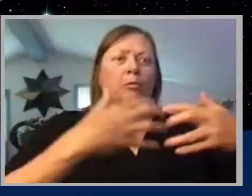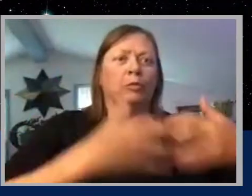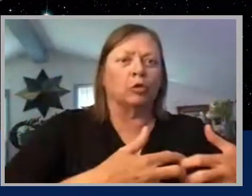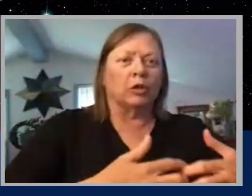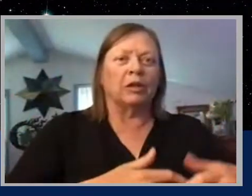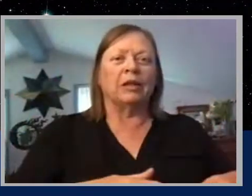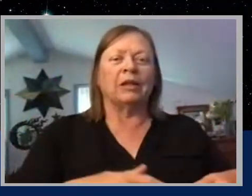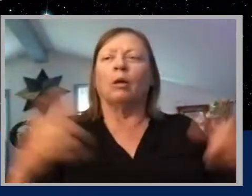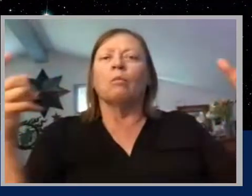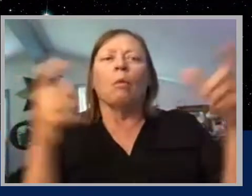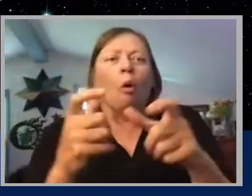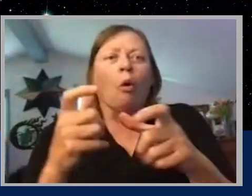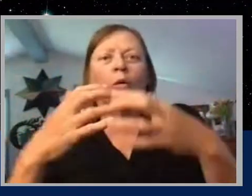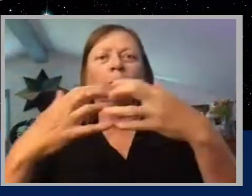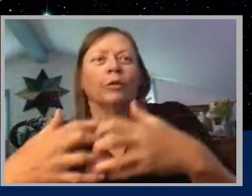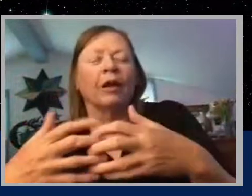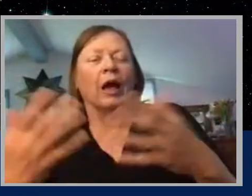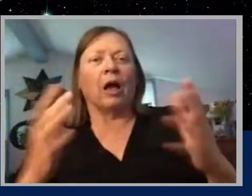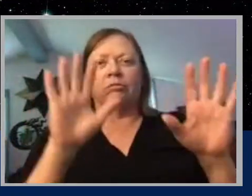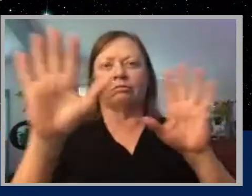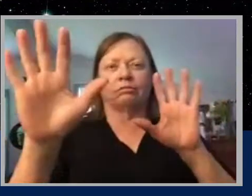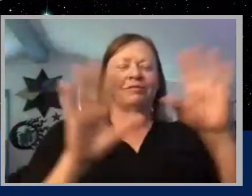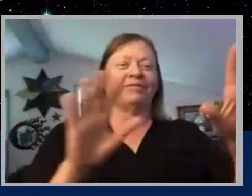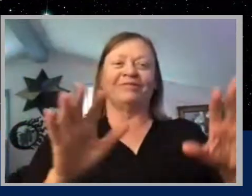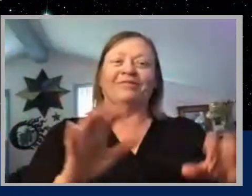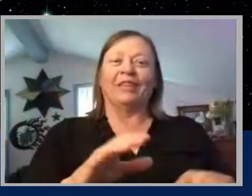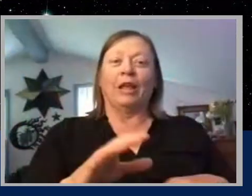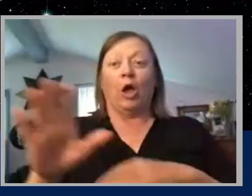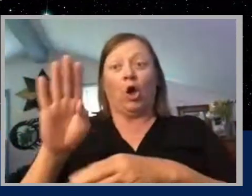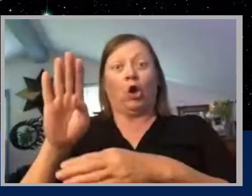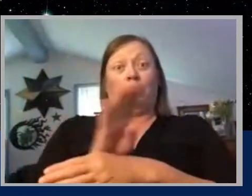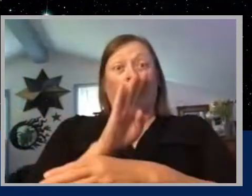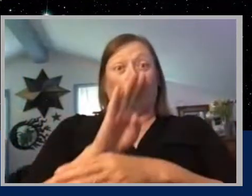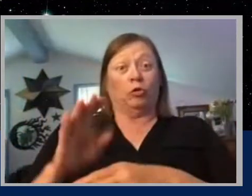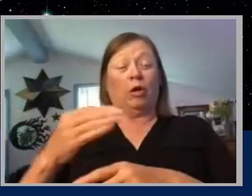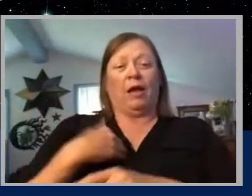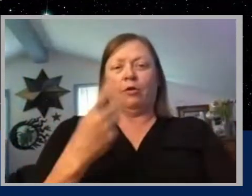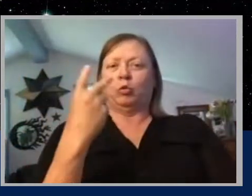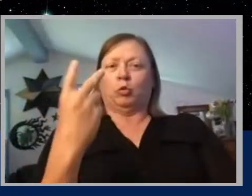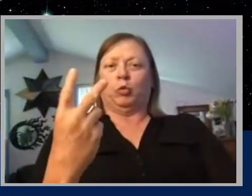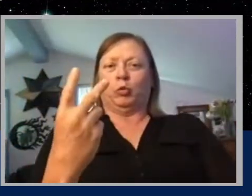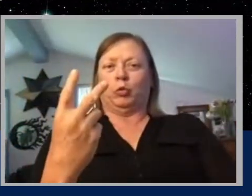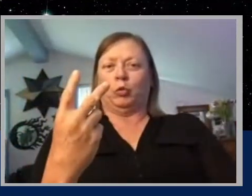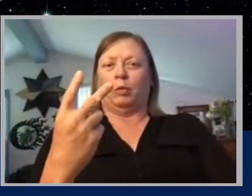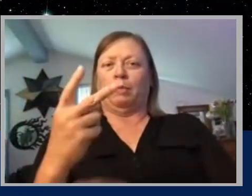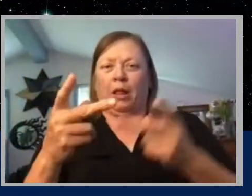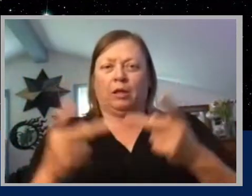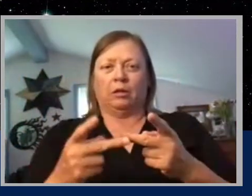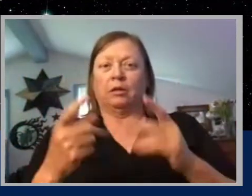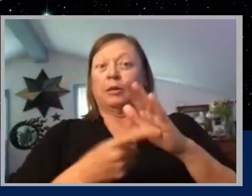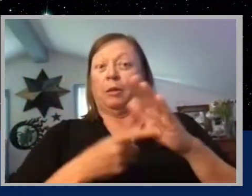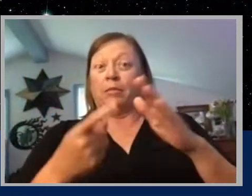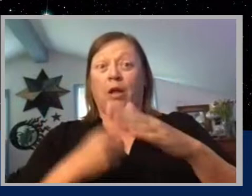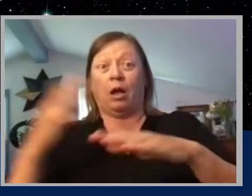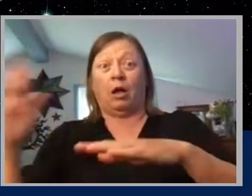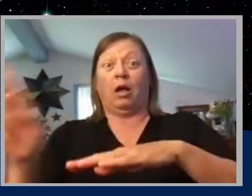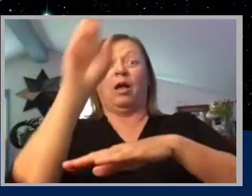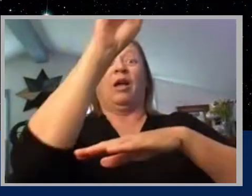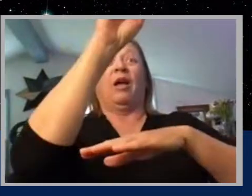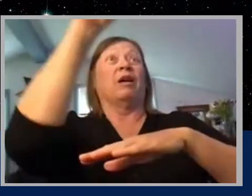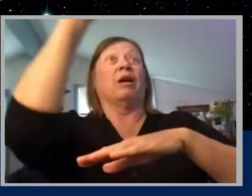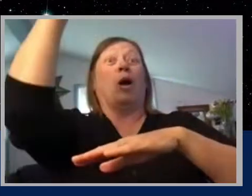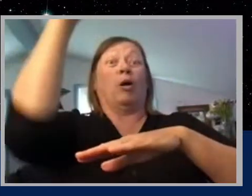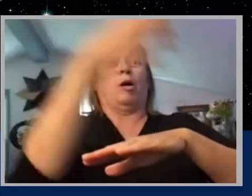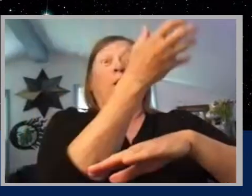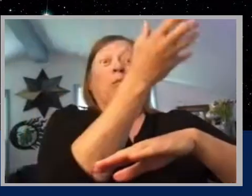that's totally different. And obviously Commercial Crew has two providers. One is lands on land, one on water, and ours is